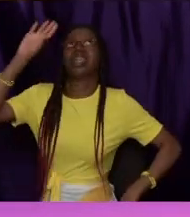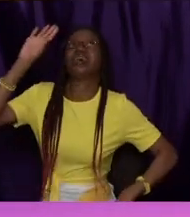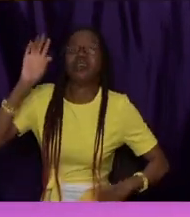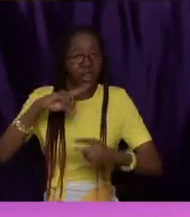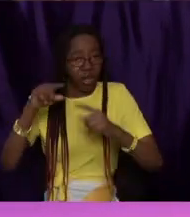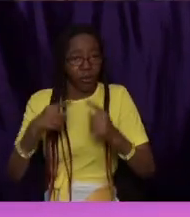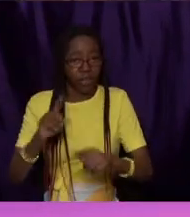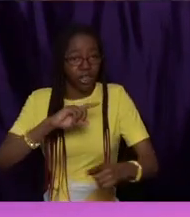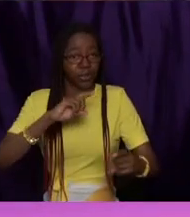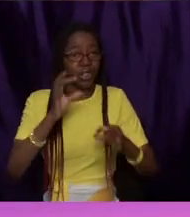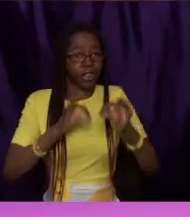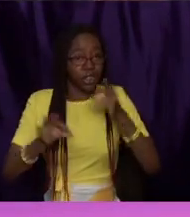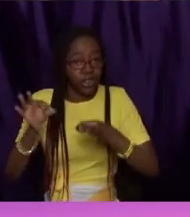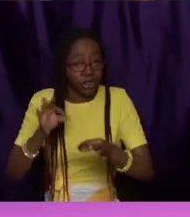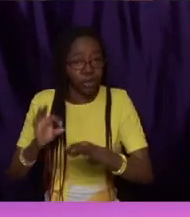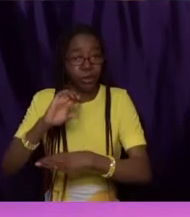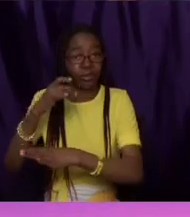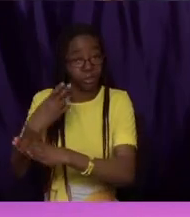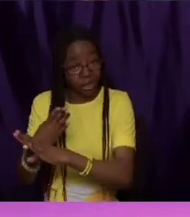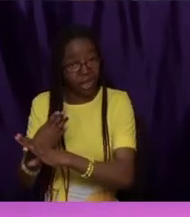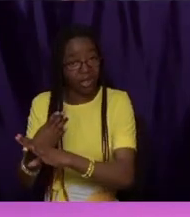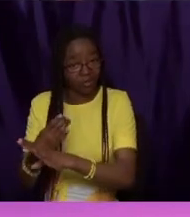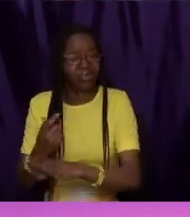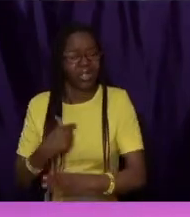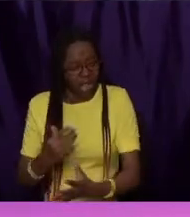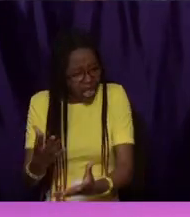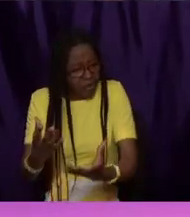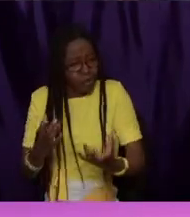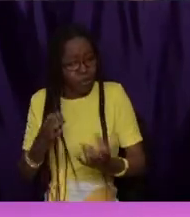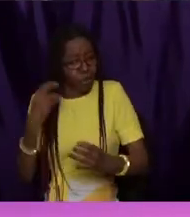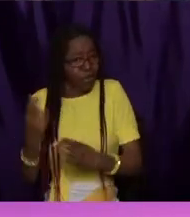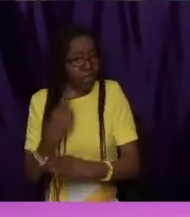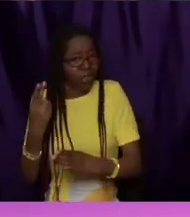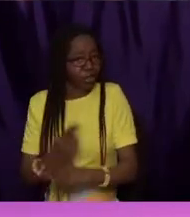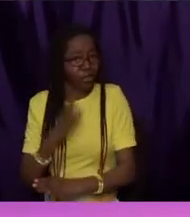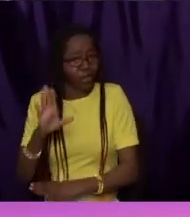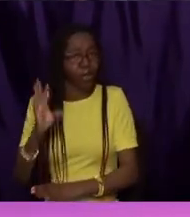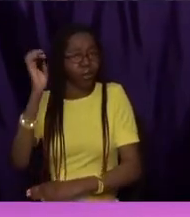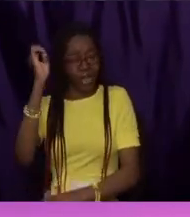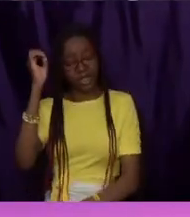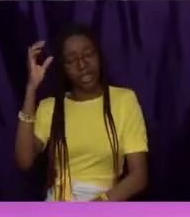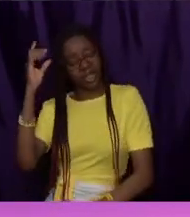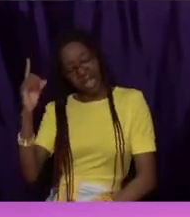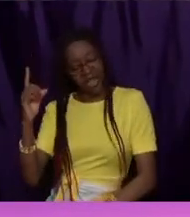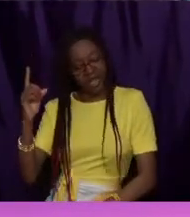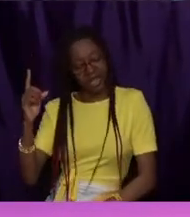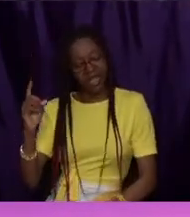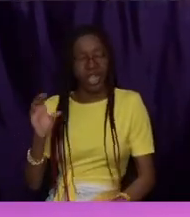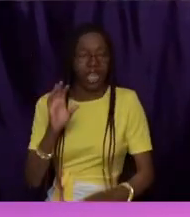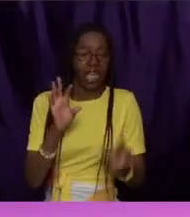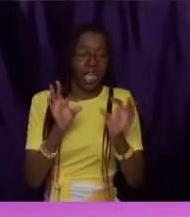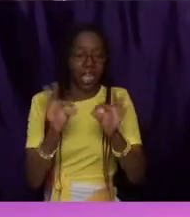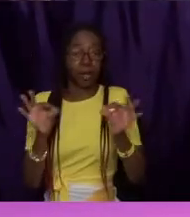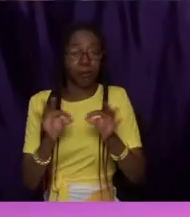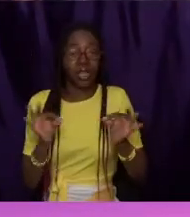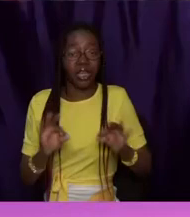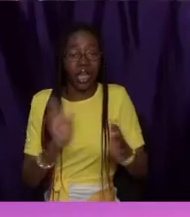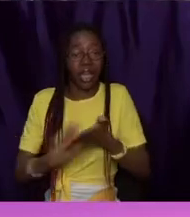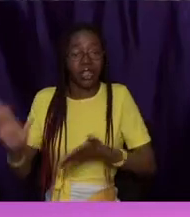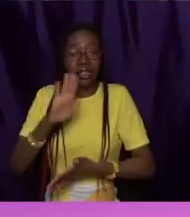they transition you on your job. I dare you to use your educated MBA,